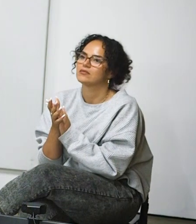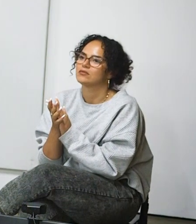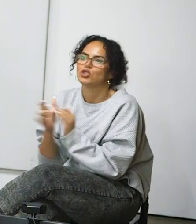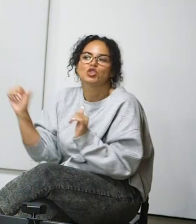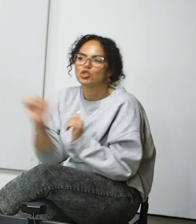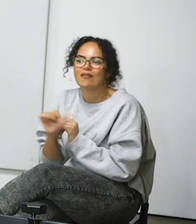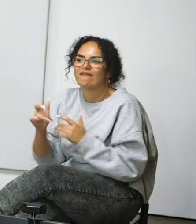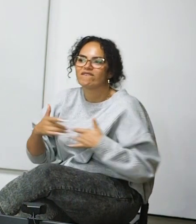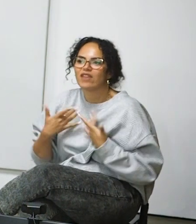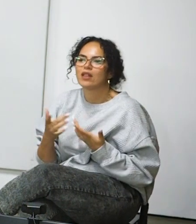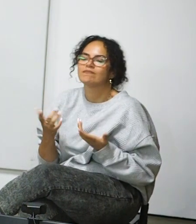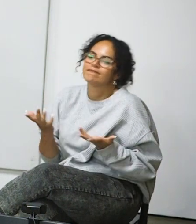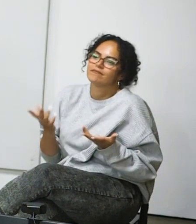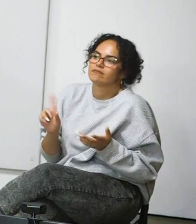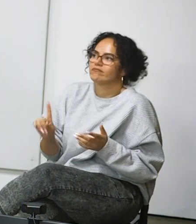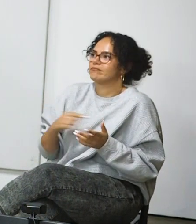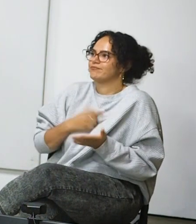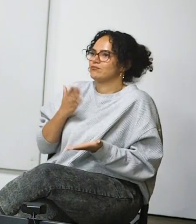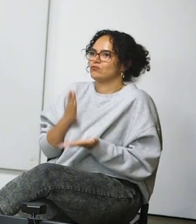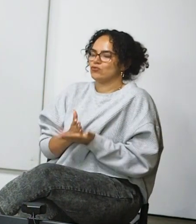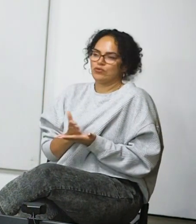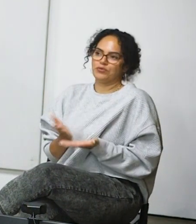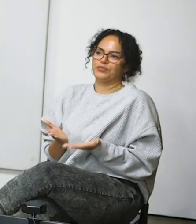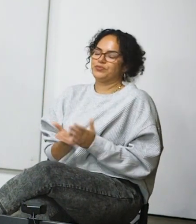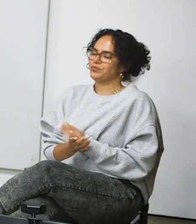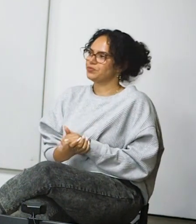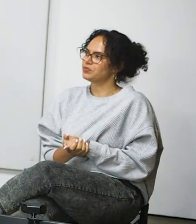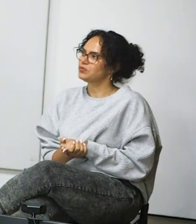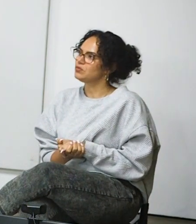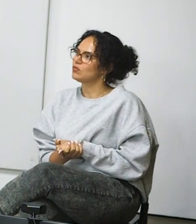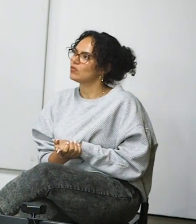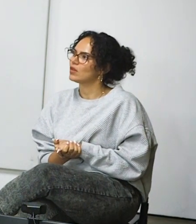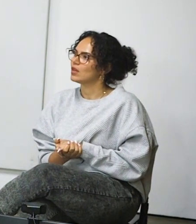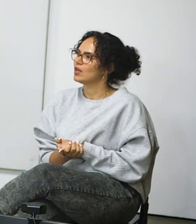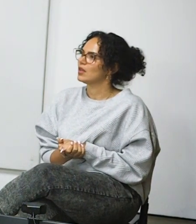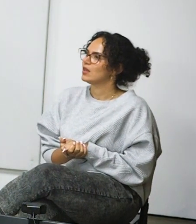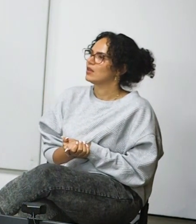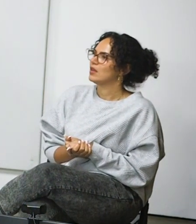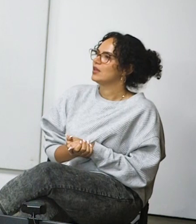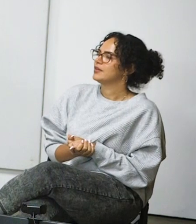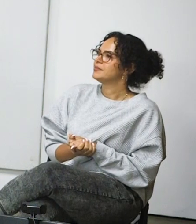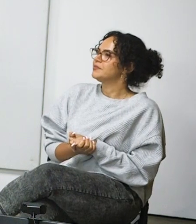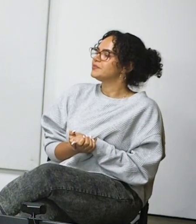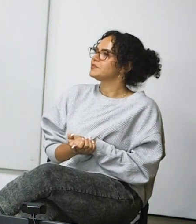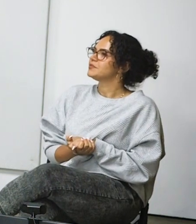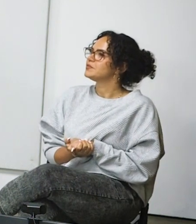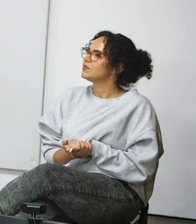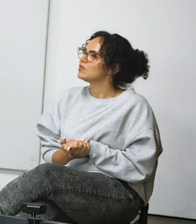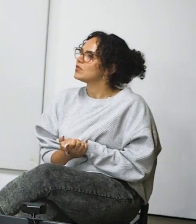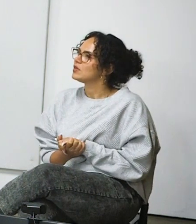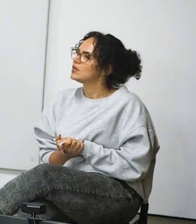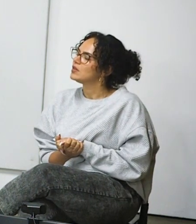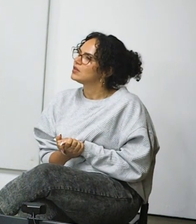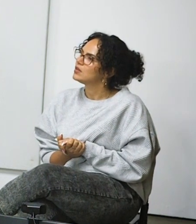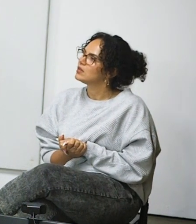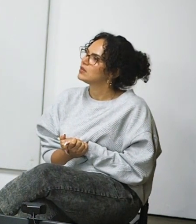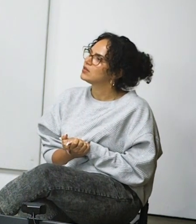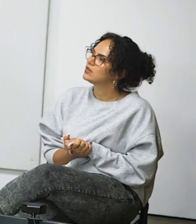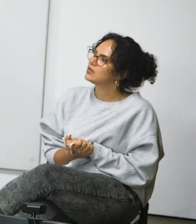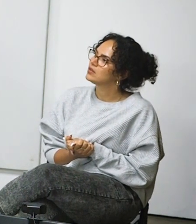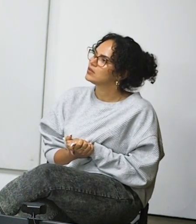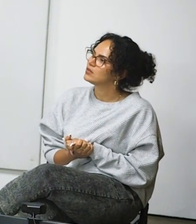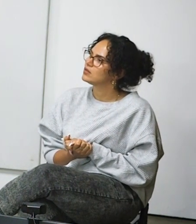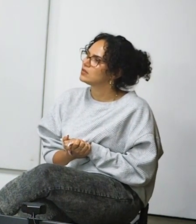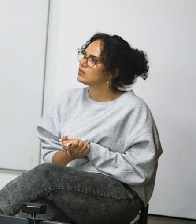you know, innovation isn't going to happen that way because people will always be safe. So yeah, I would sort of